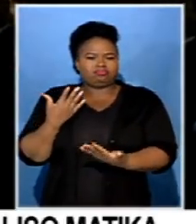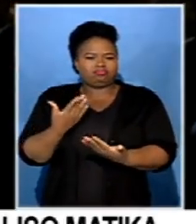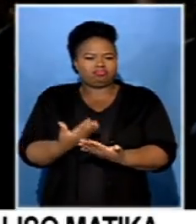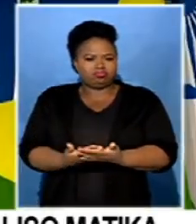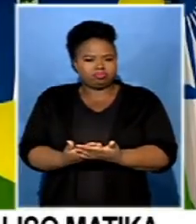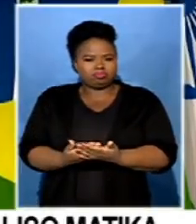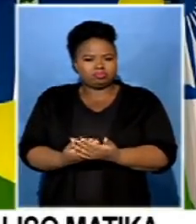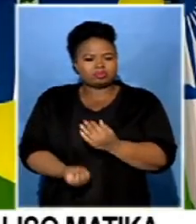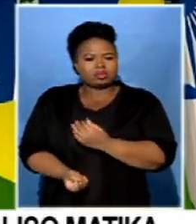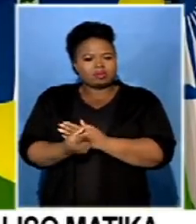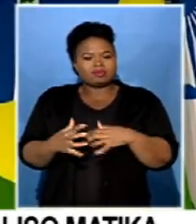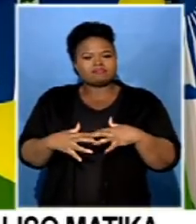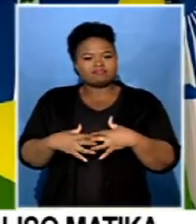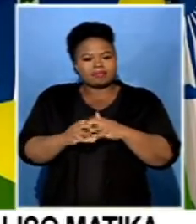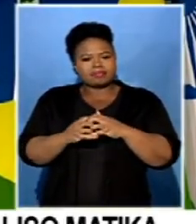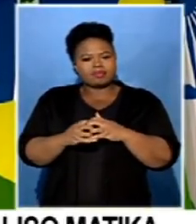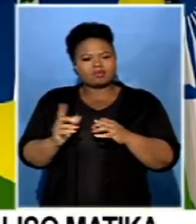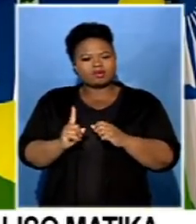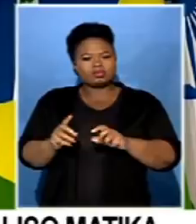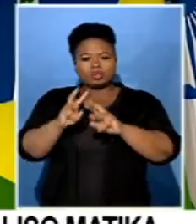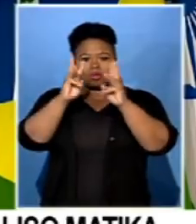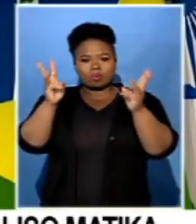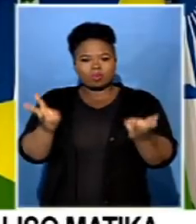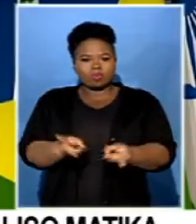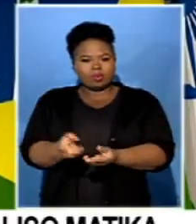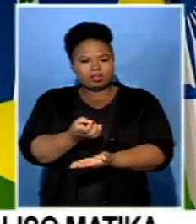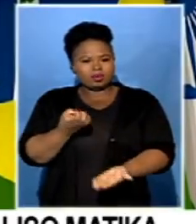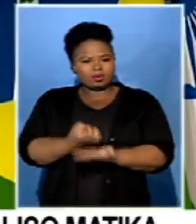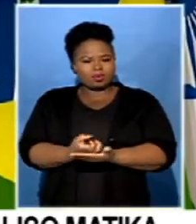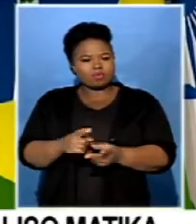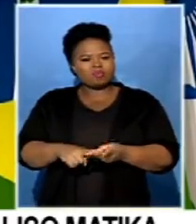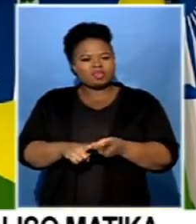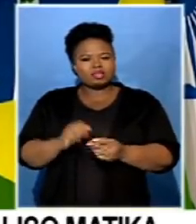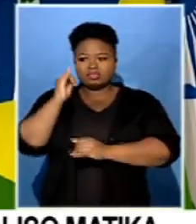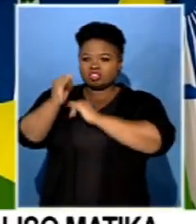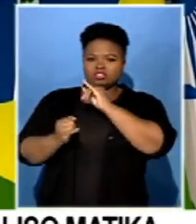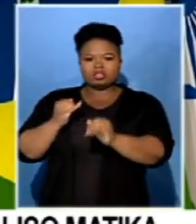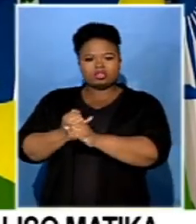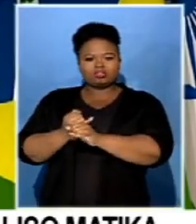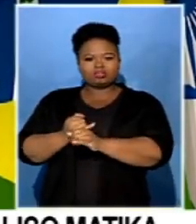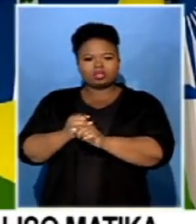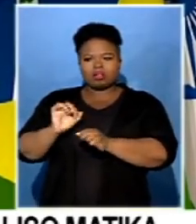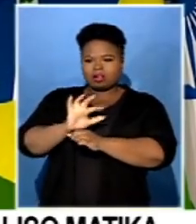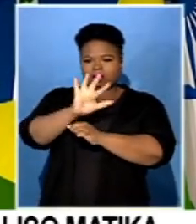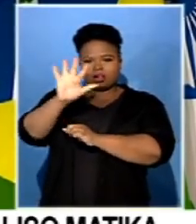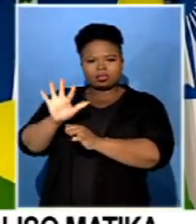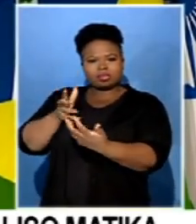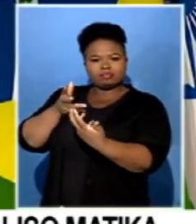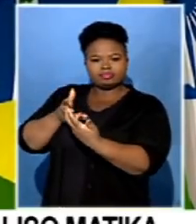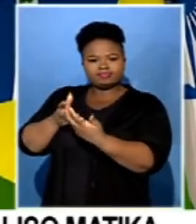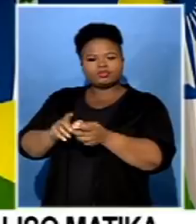evolution of the global economy and the changing international landscape. The first